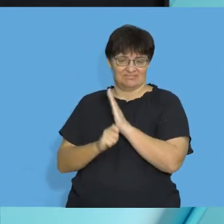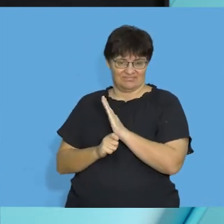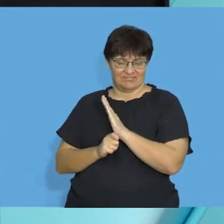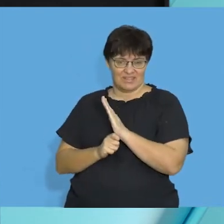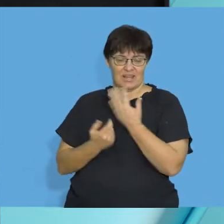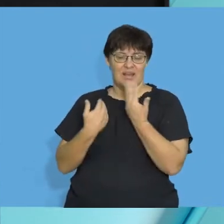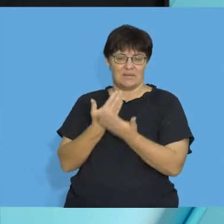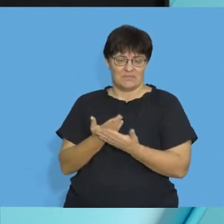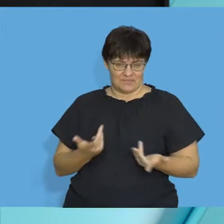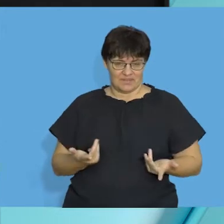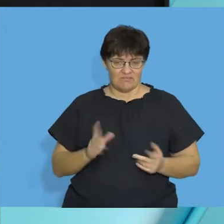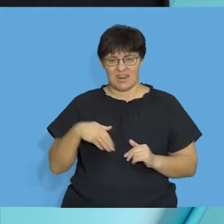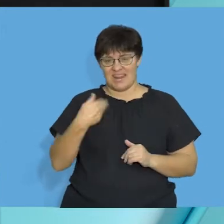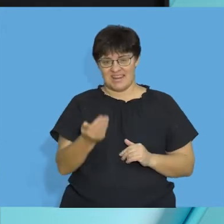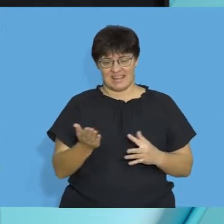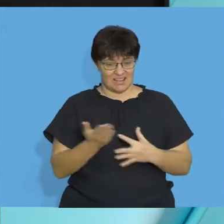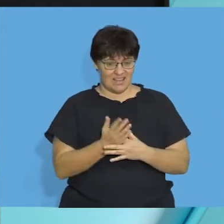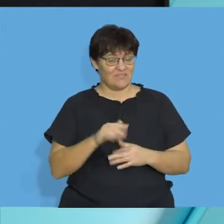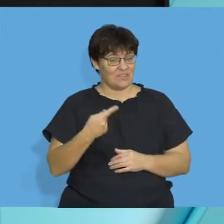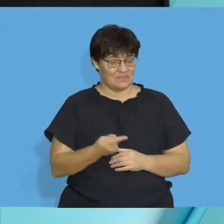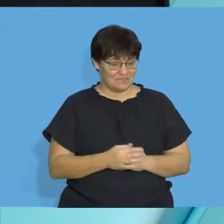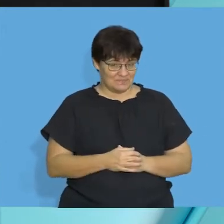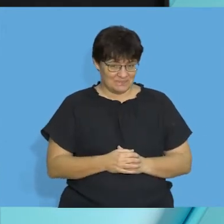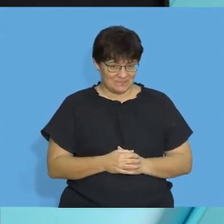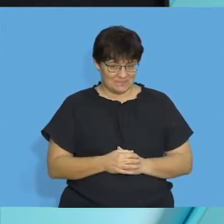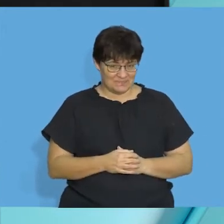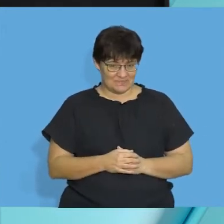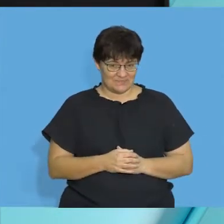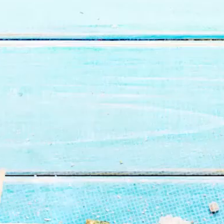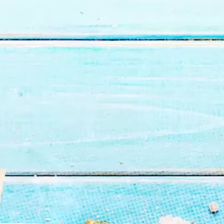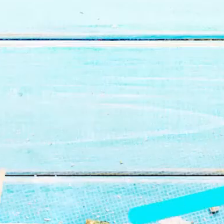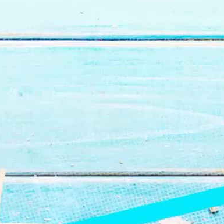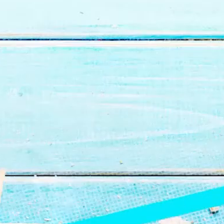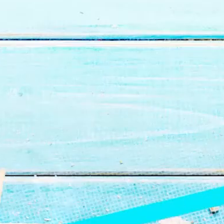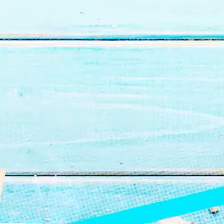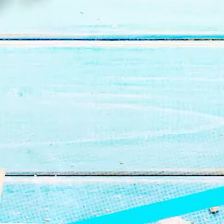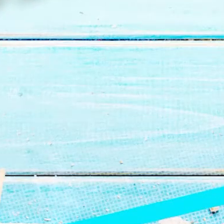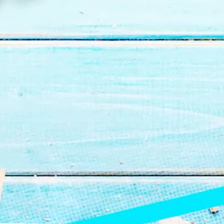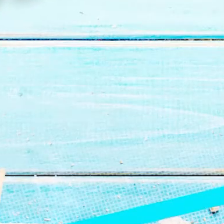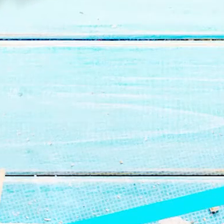law in our next segment. So we'll see you after the break.